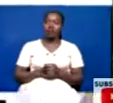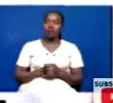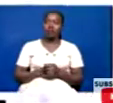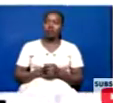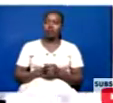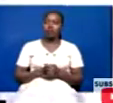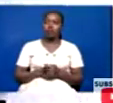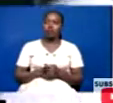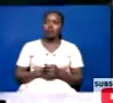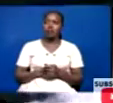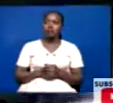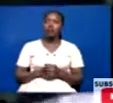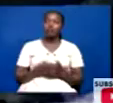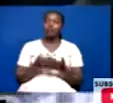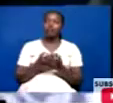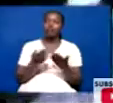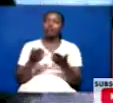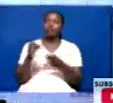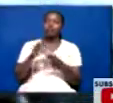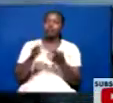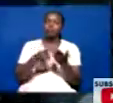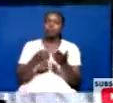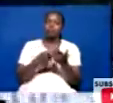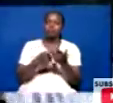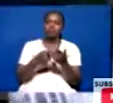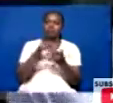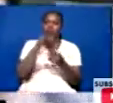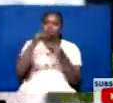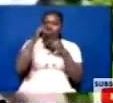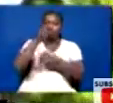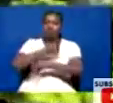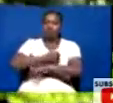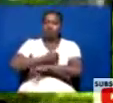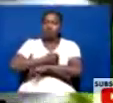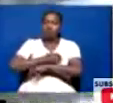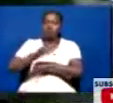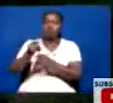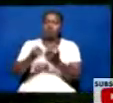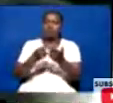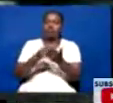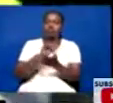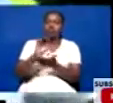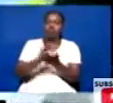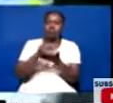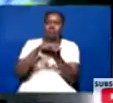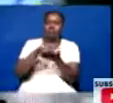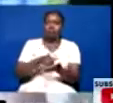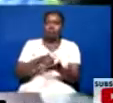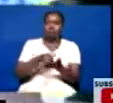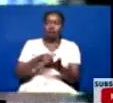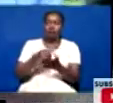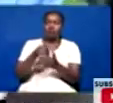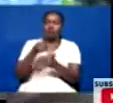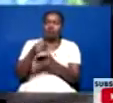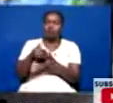In the turn of events, vote tallying at Itirio Boys High School, the Bonchari Constituency Tallying Center was disrupted after discovery of